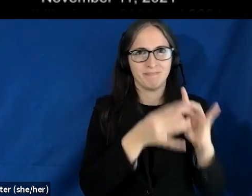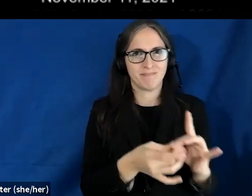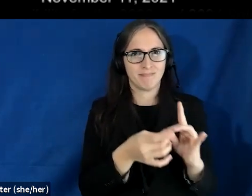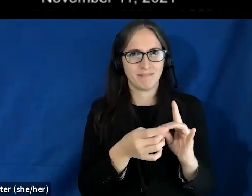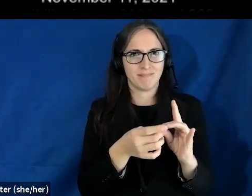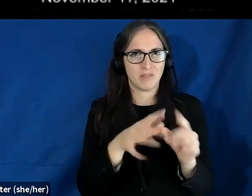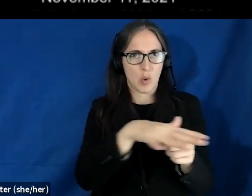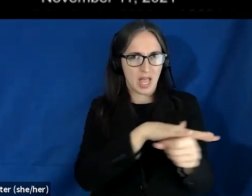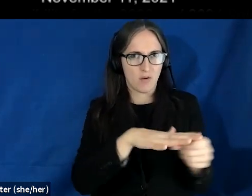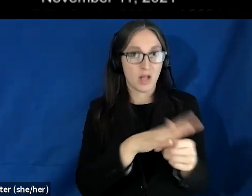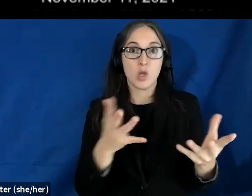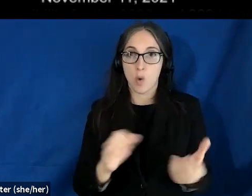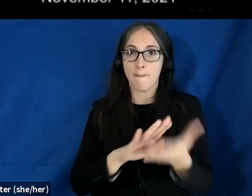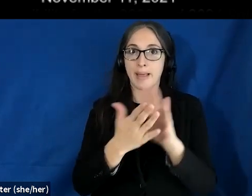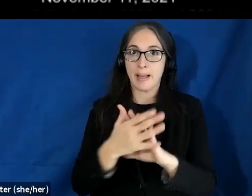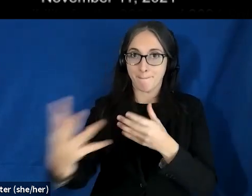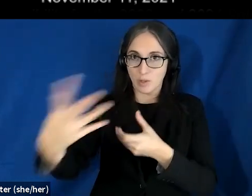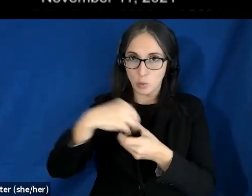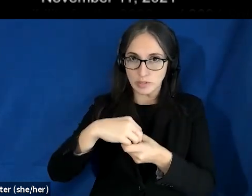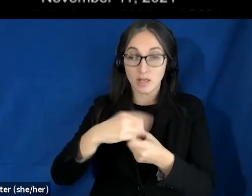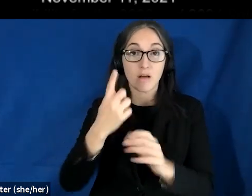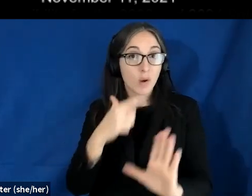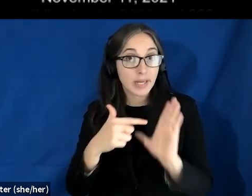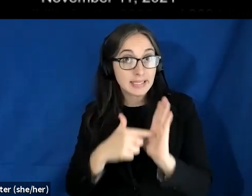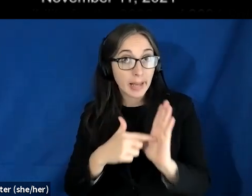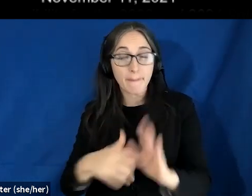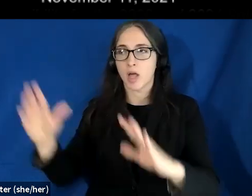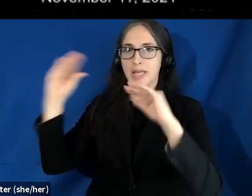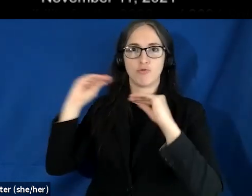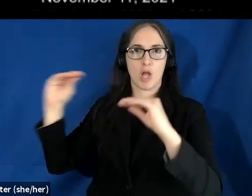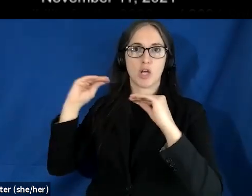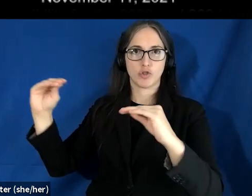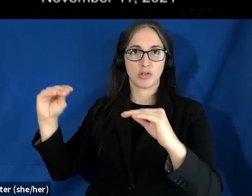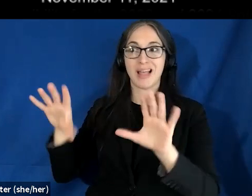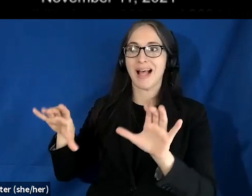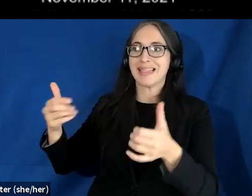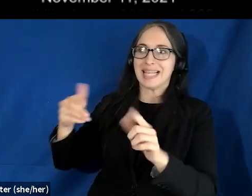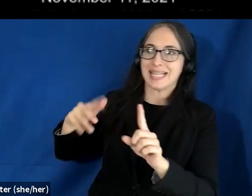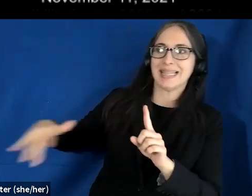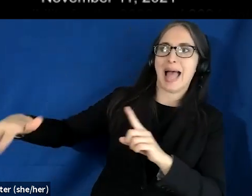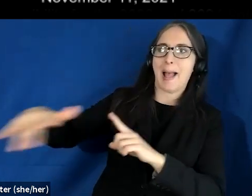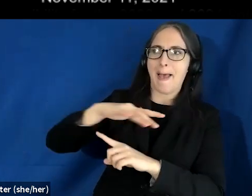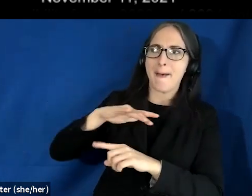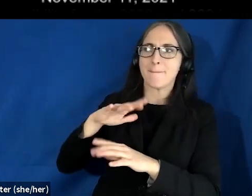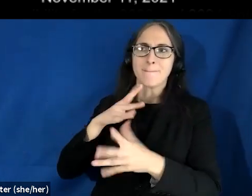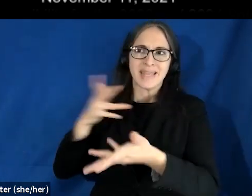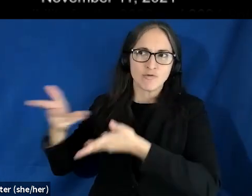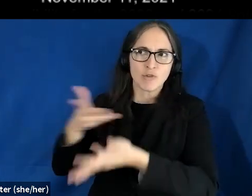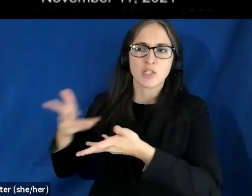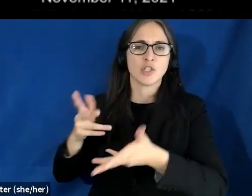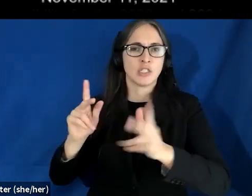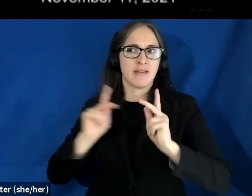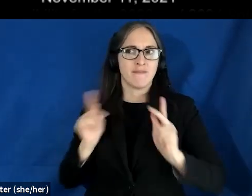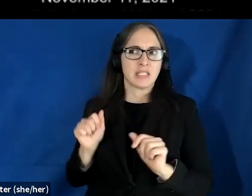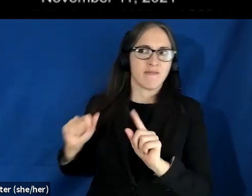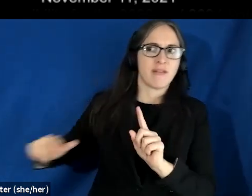make inclusive. So instruction, for instance, the class climate, the interaction, the physical environments, and so